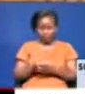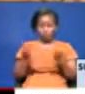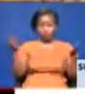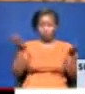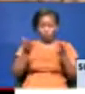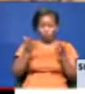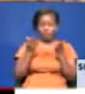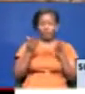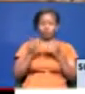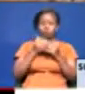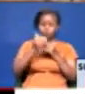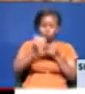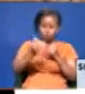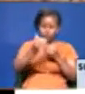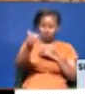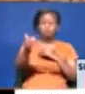going forward